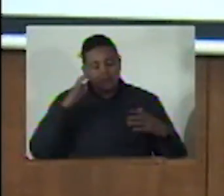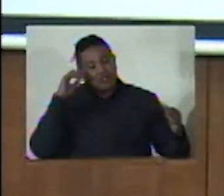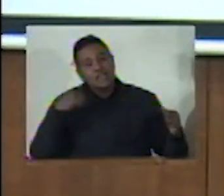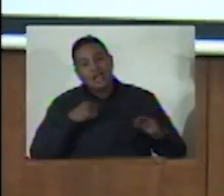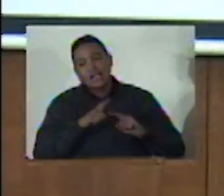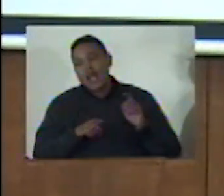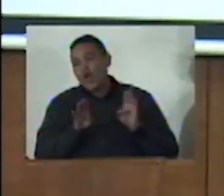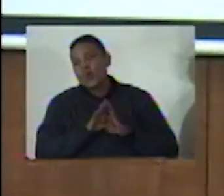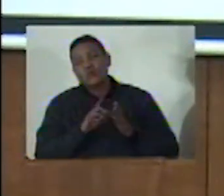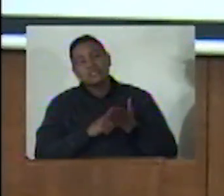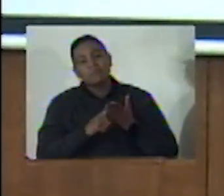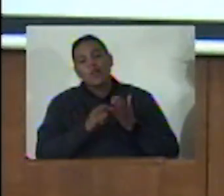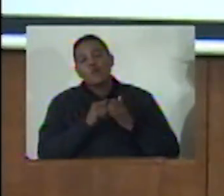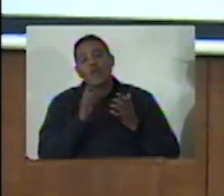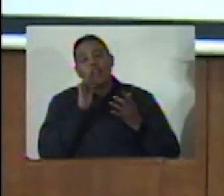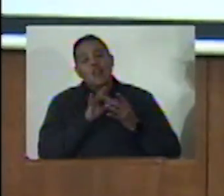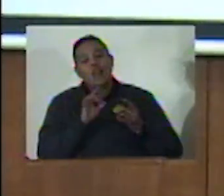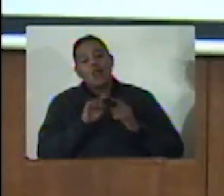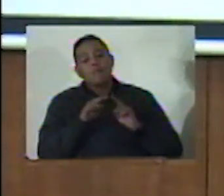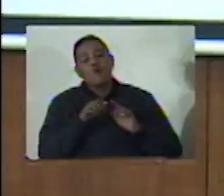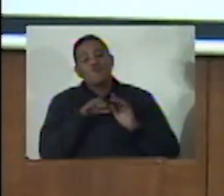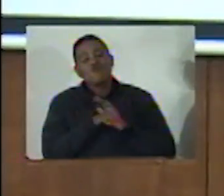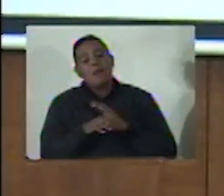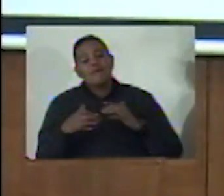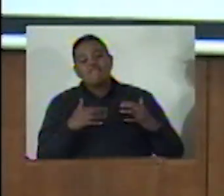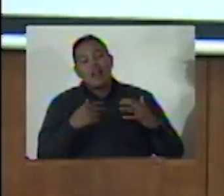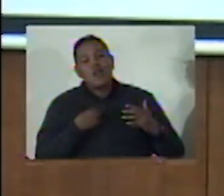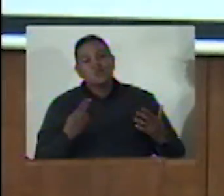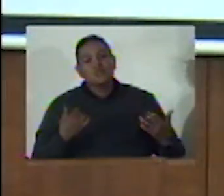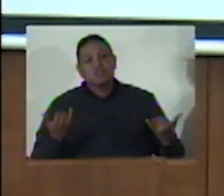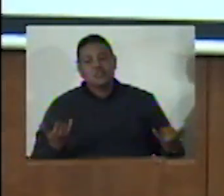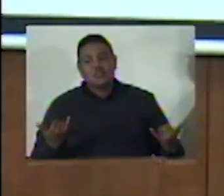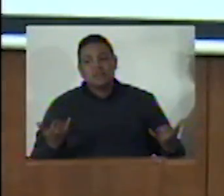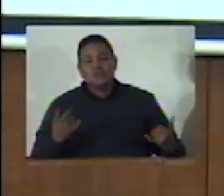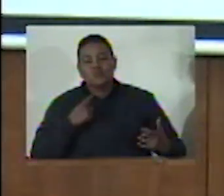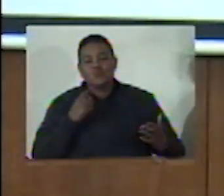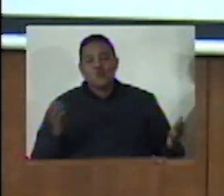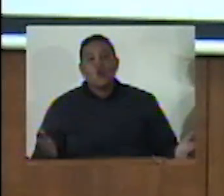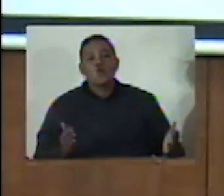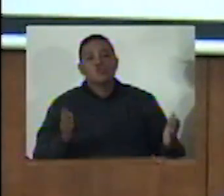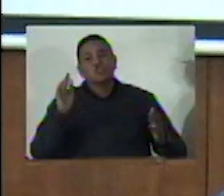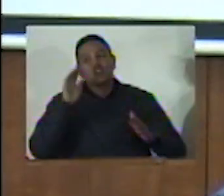fight against crime. And I use this platform to urge Jamaicans